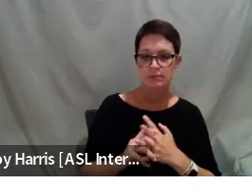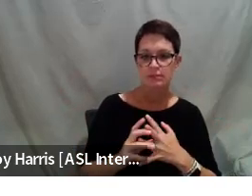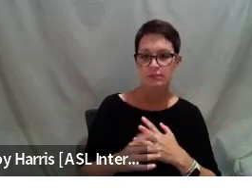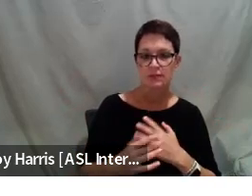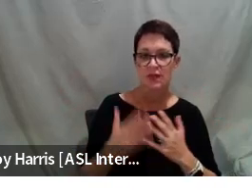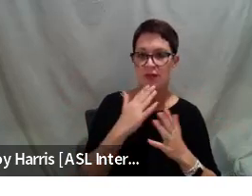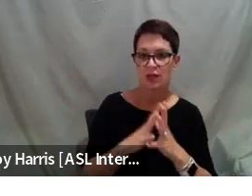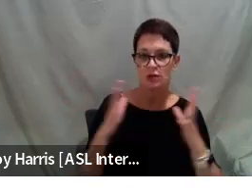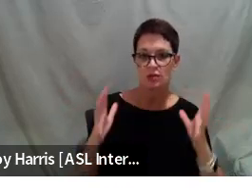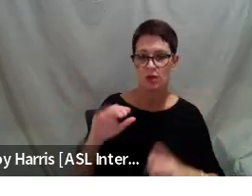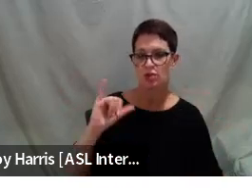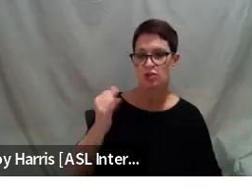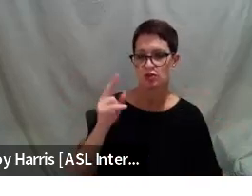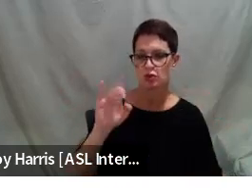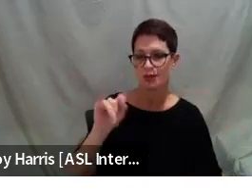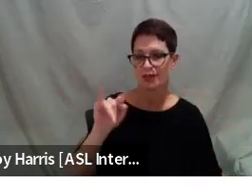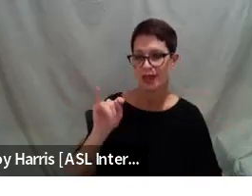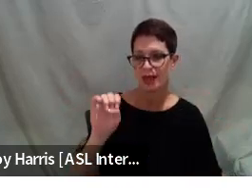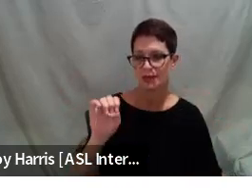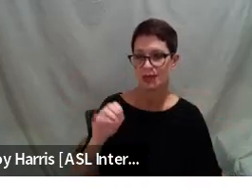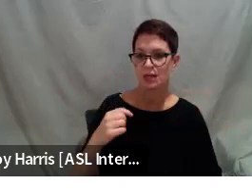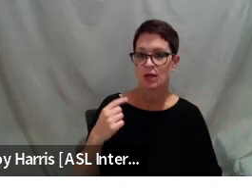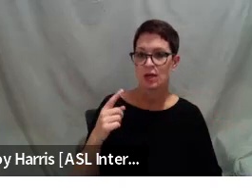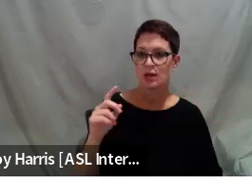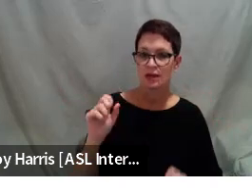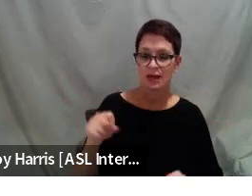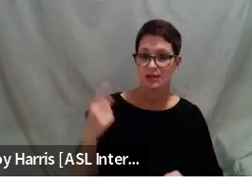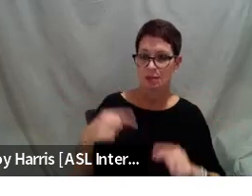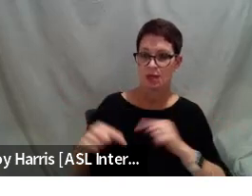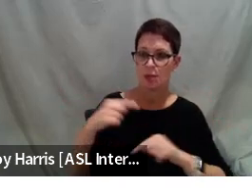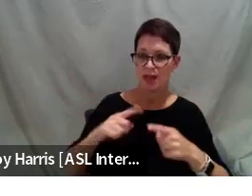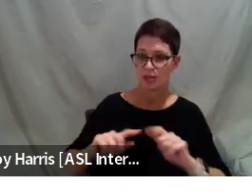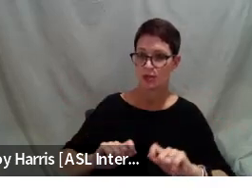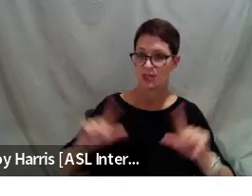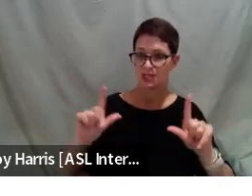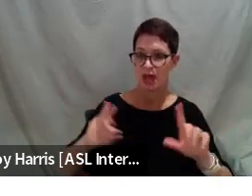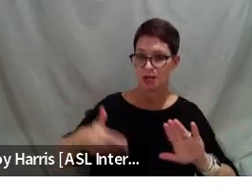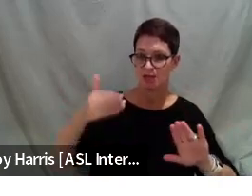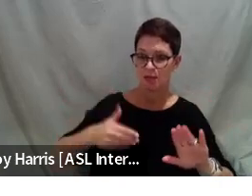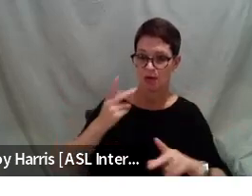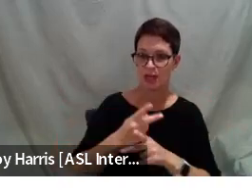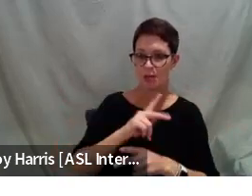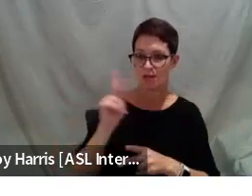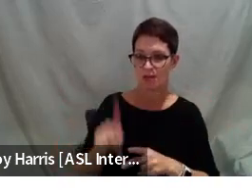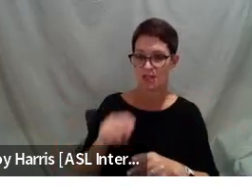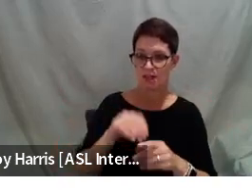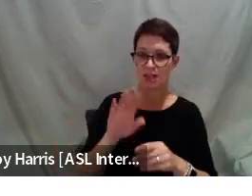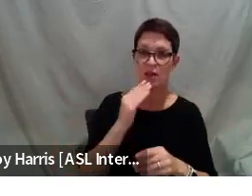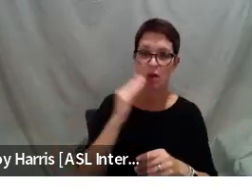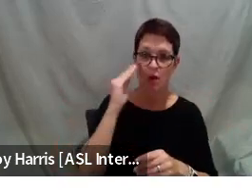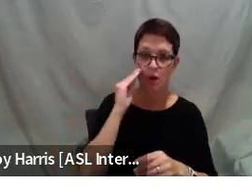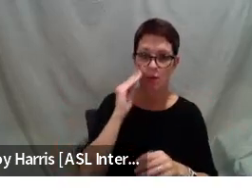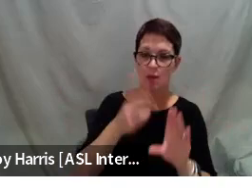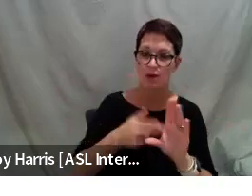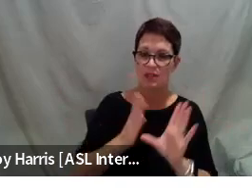Thanks so much, Juliet. Would somebody be able to go back to the slide before keeping Philadelphians in their homes when a